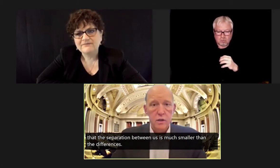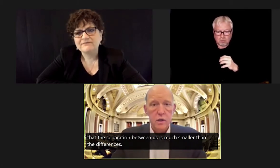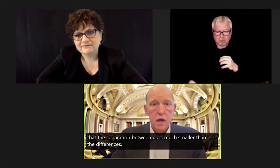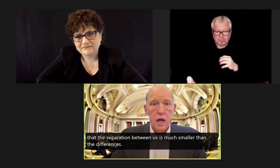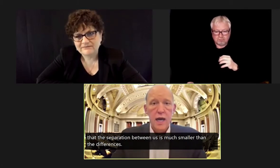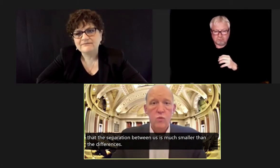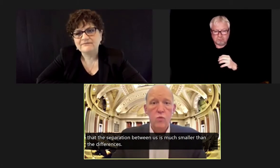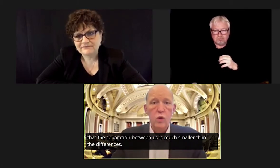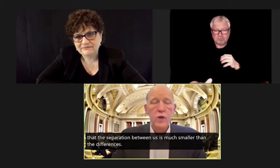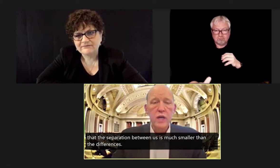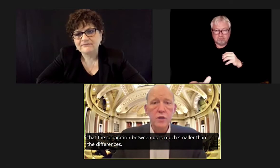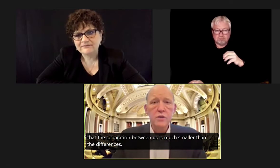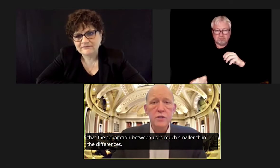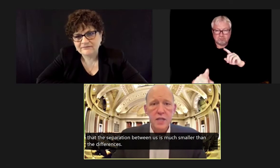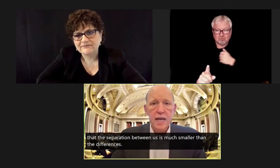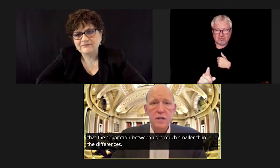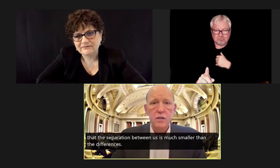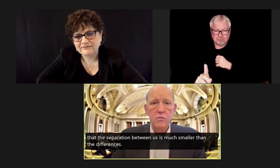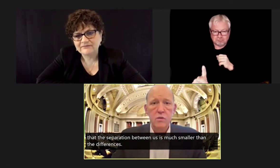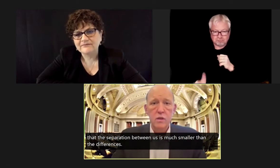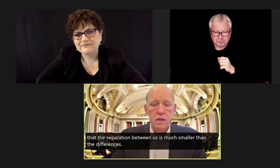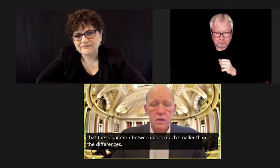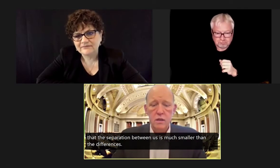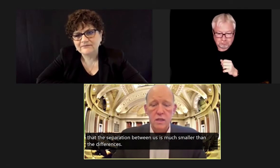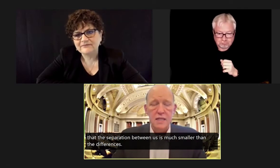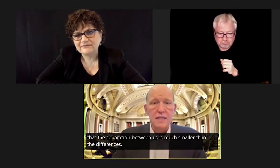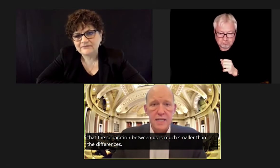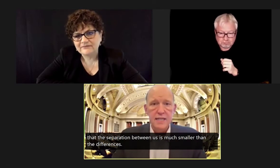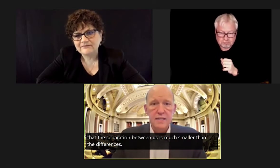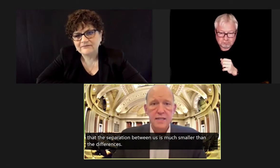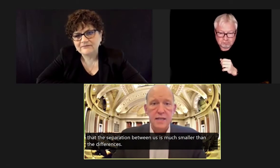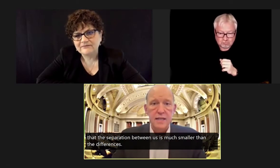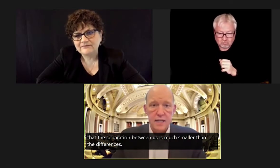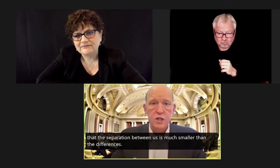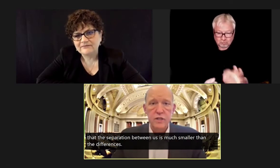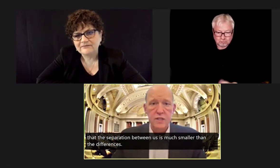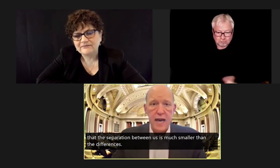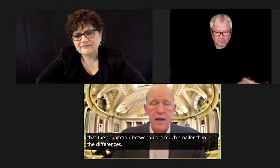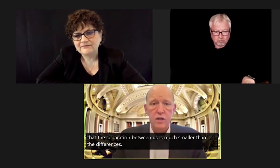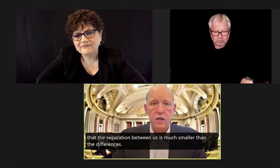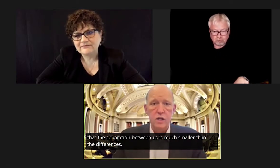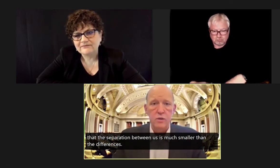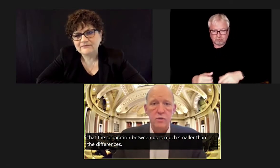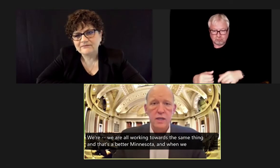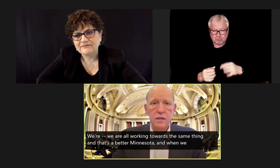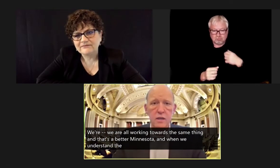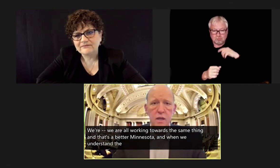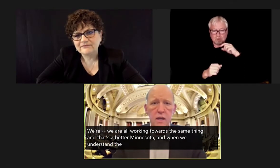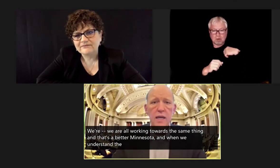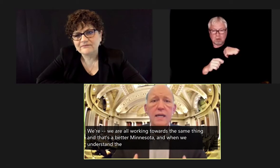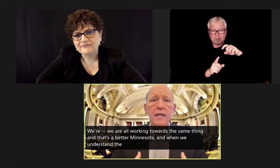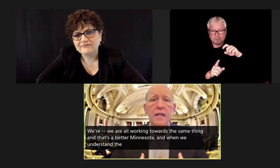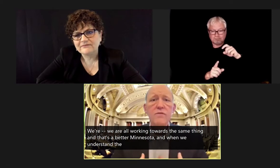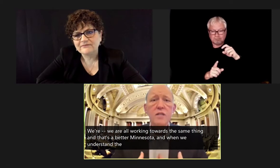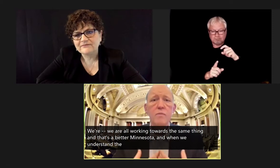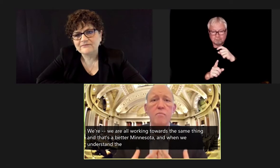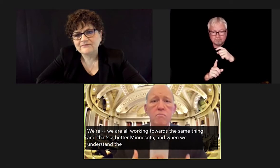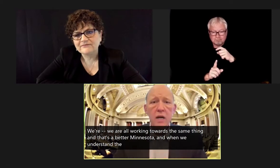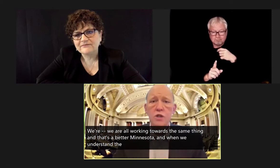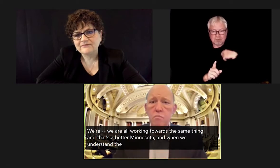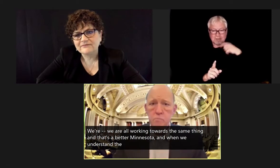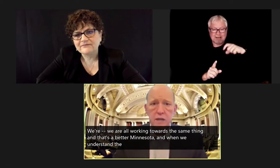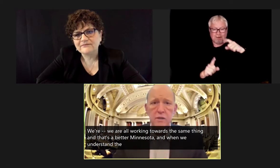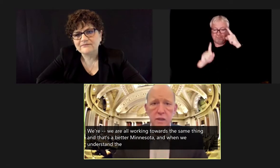Minnesota. And when we understand the needs that each of us have in our community, it gives us